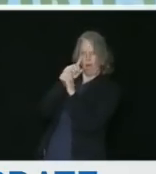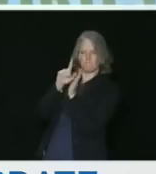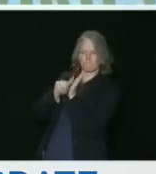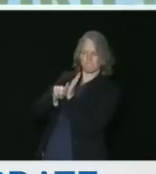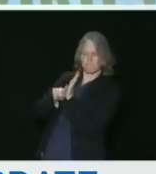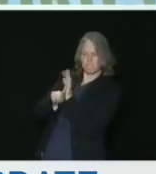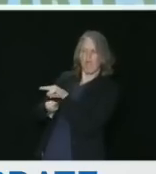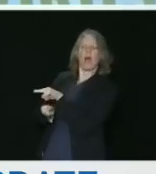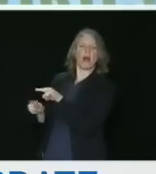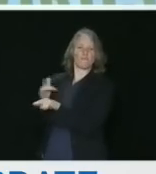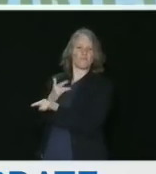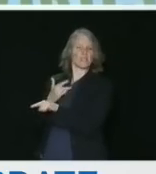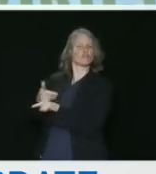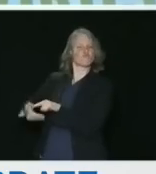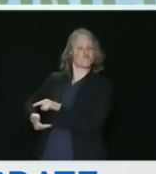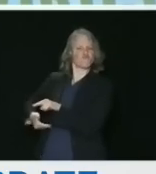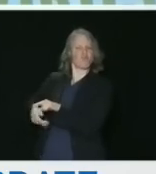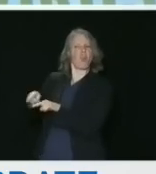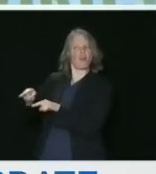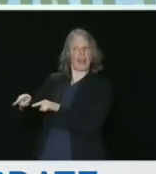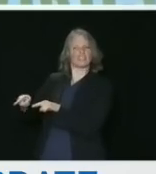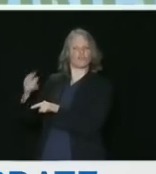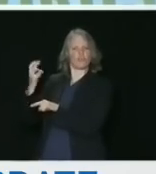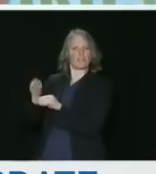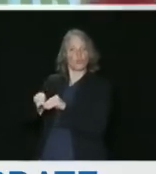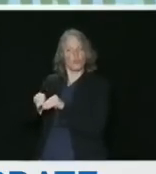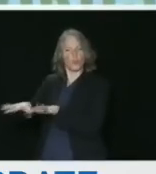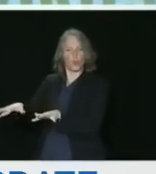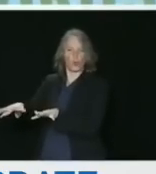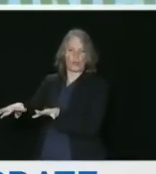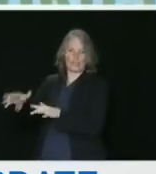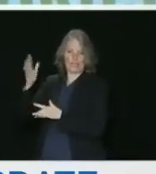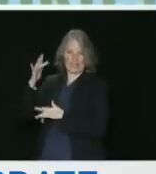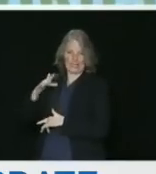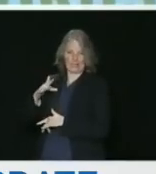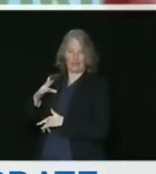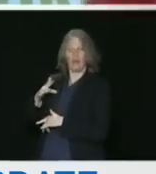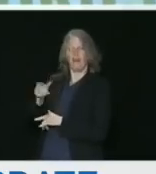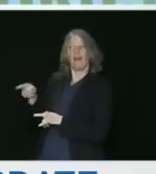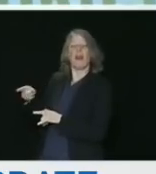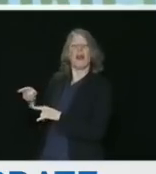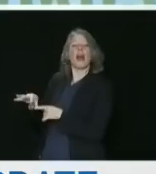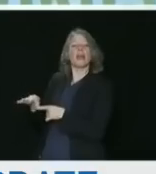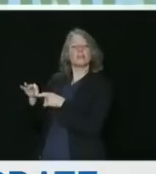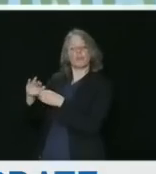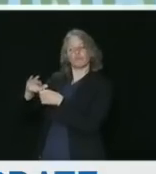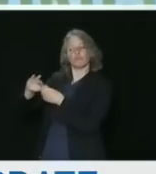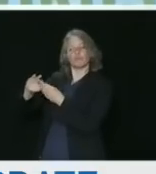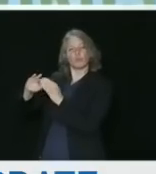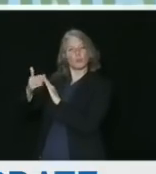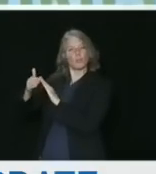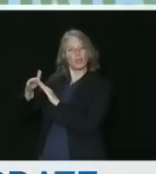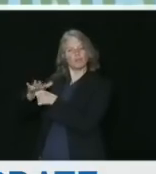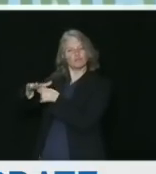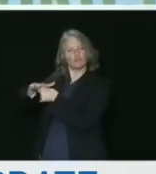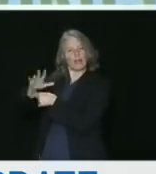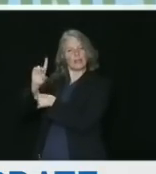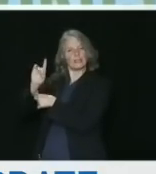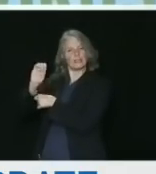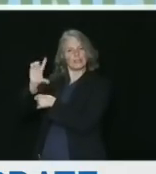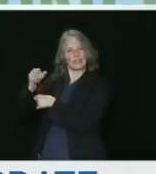fueling in part their outbreaks in a particular area, actually, around the Delhi kind of